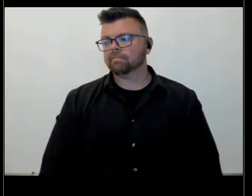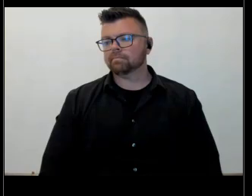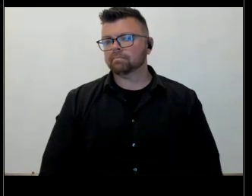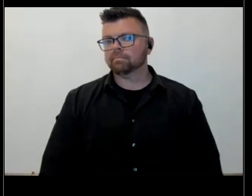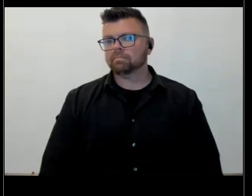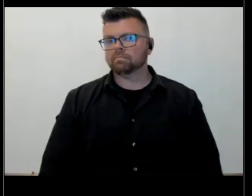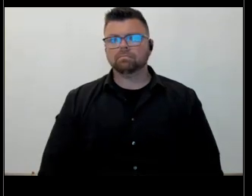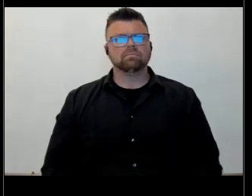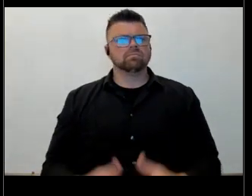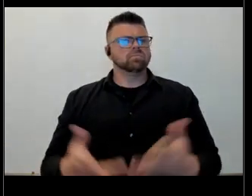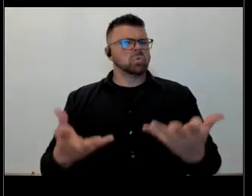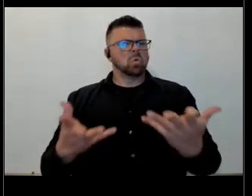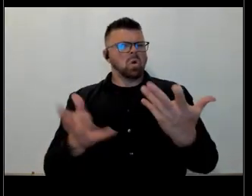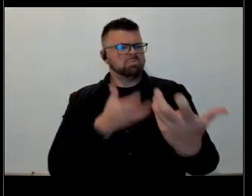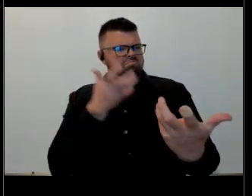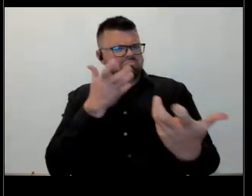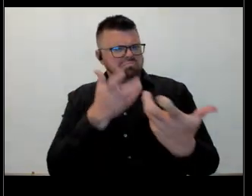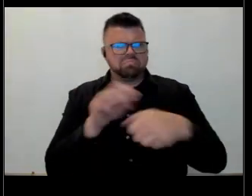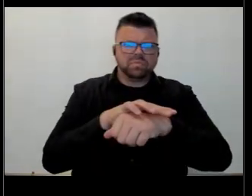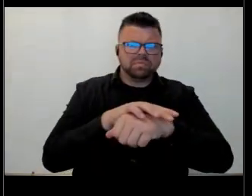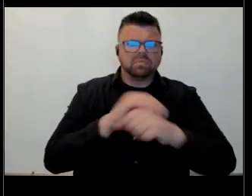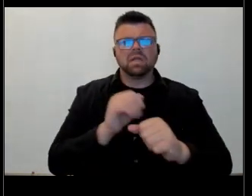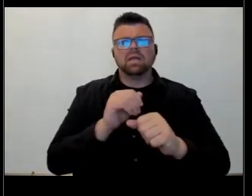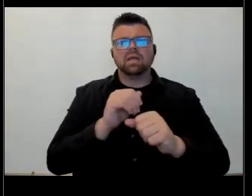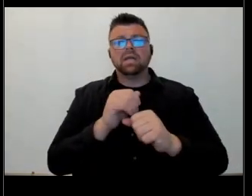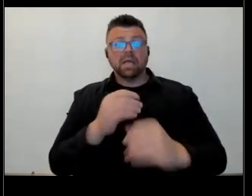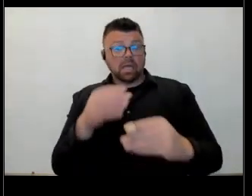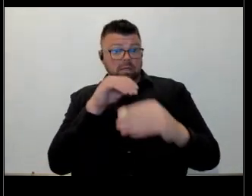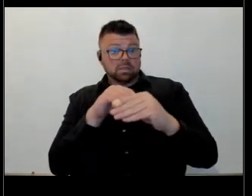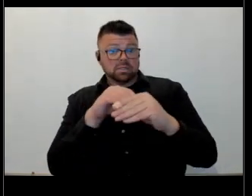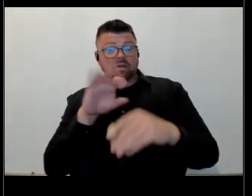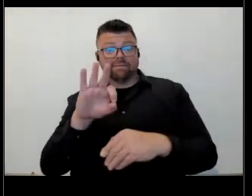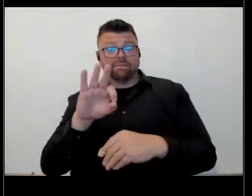What's covered? Interior facilities.